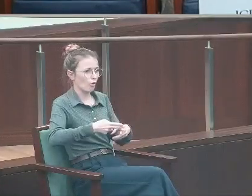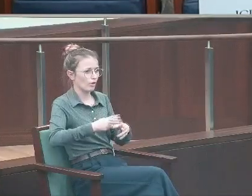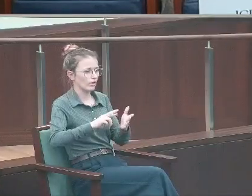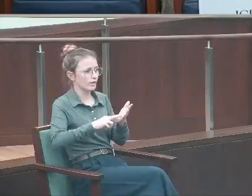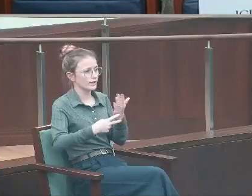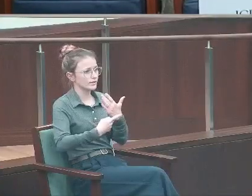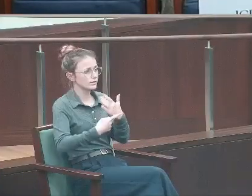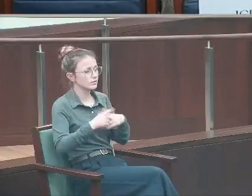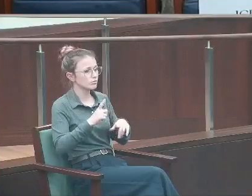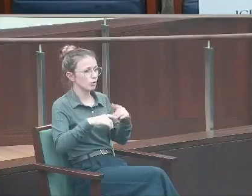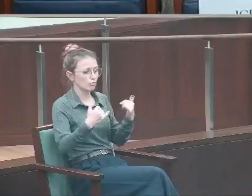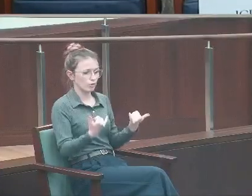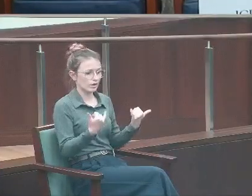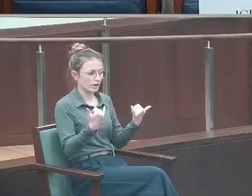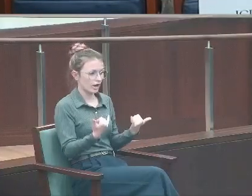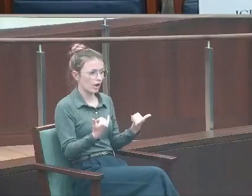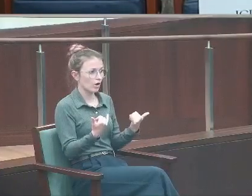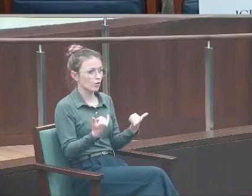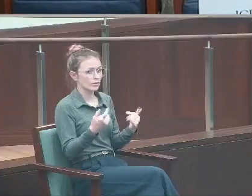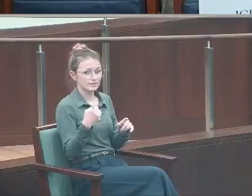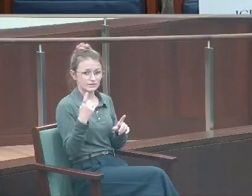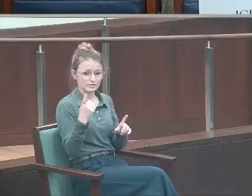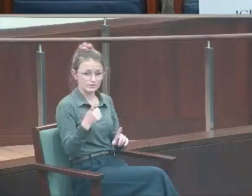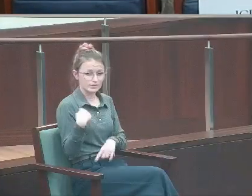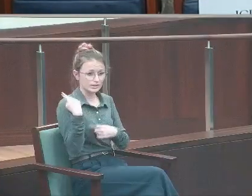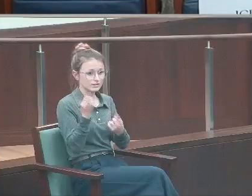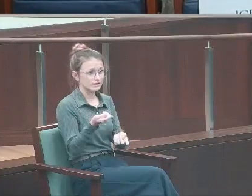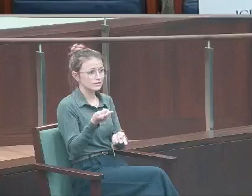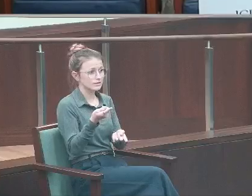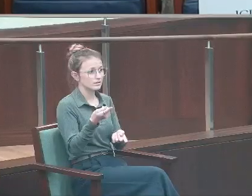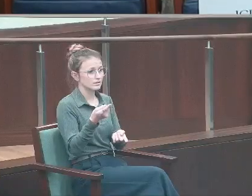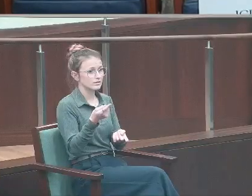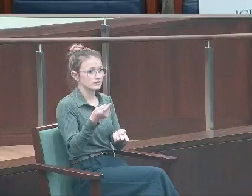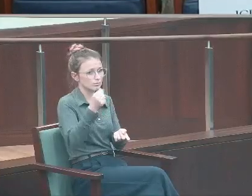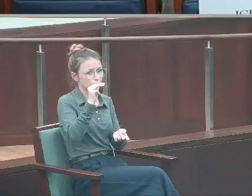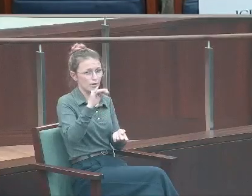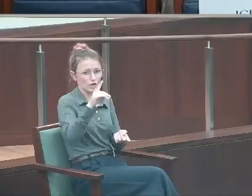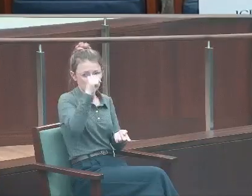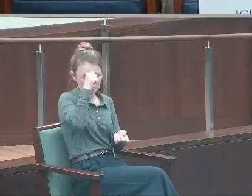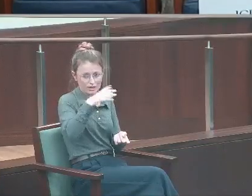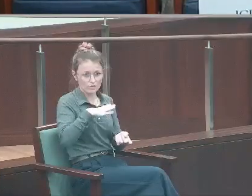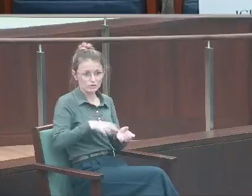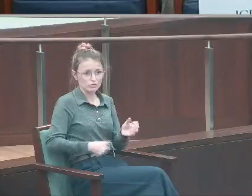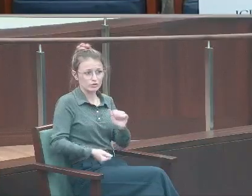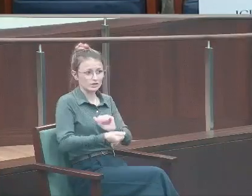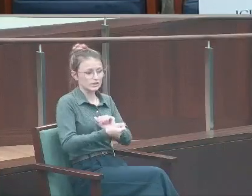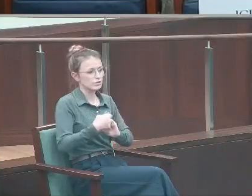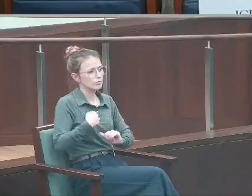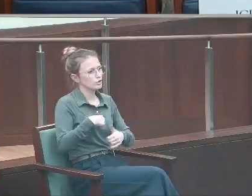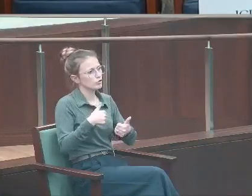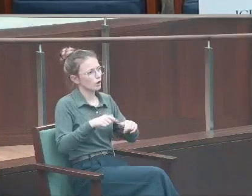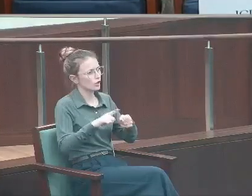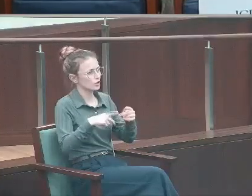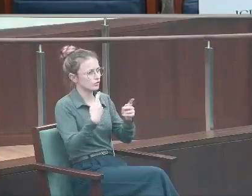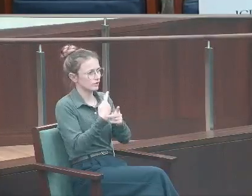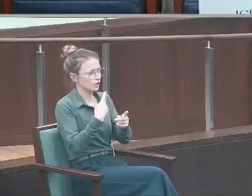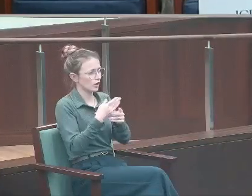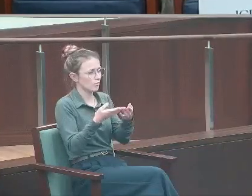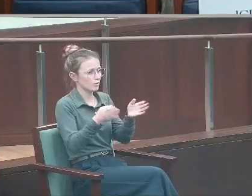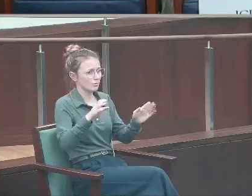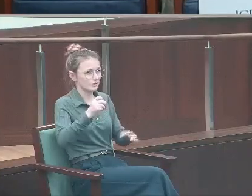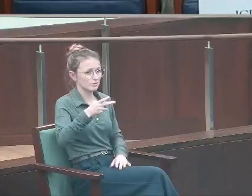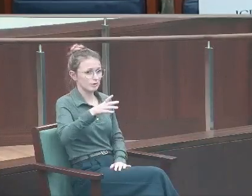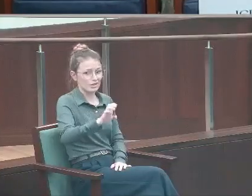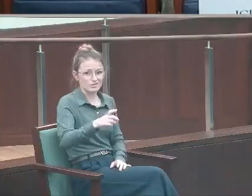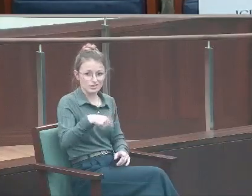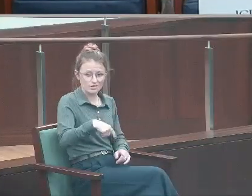now, we have, since the Khalil arrest at Columbia, also been trying to really carve out this space in the public conversation, that two